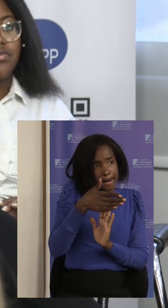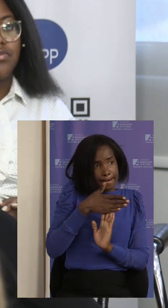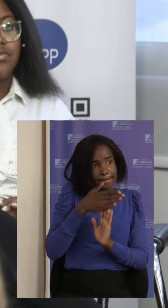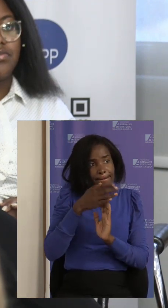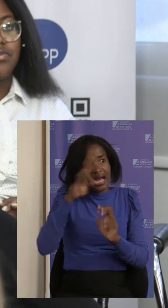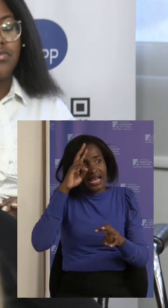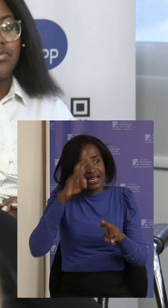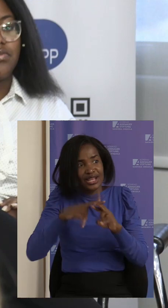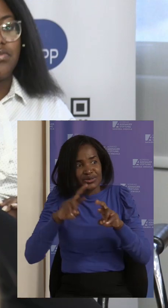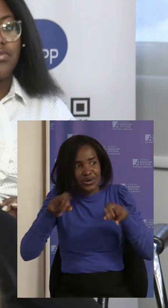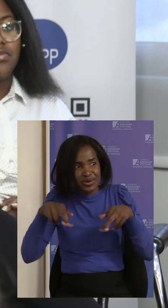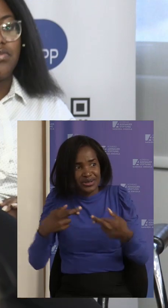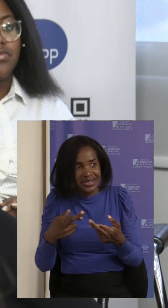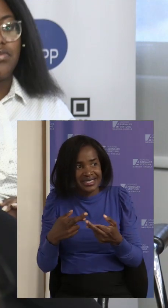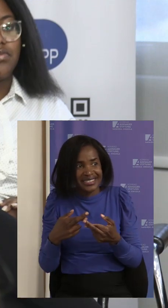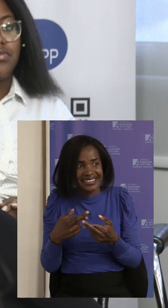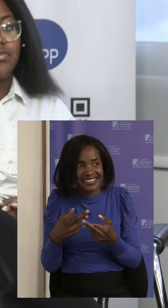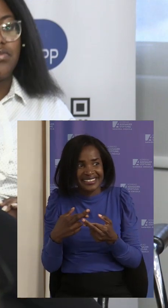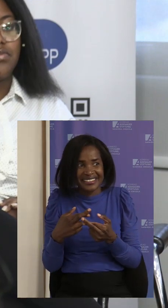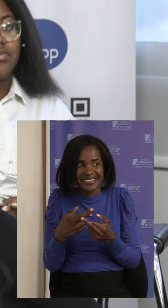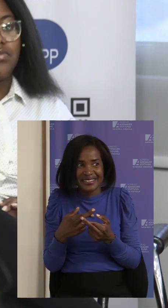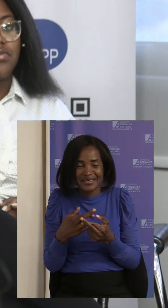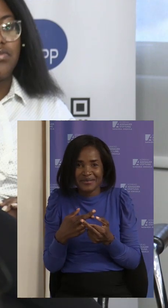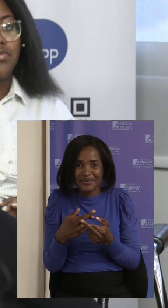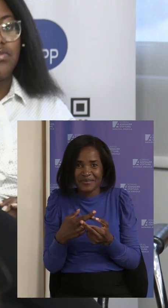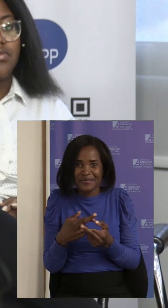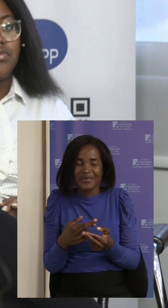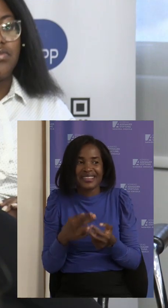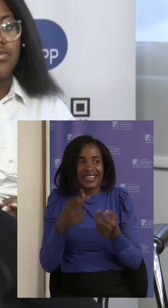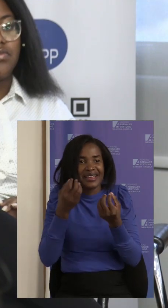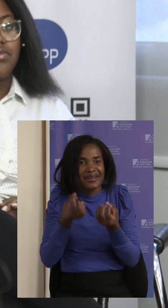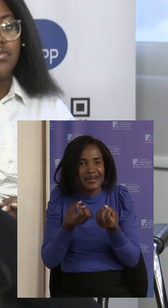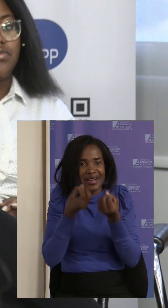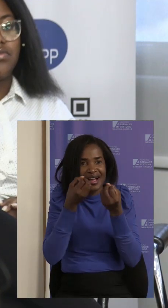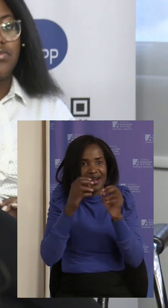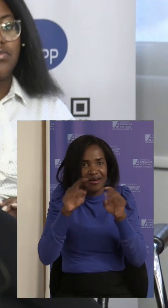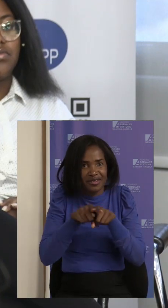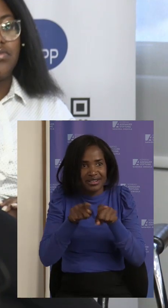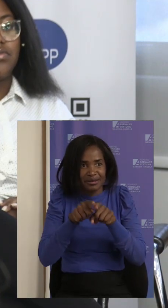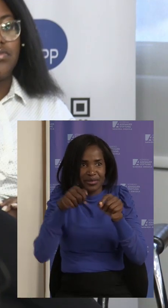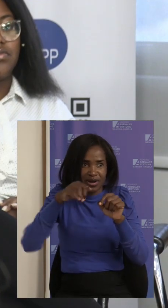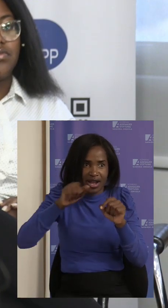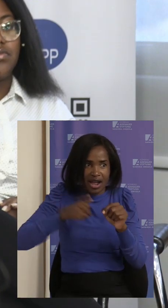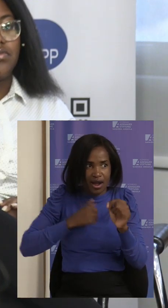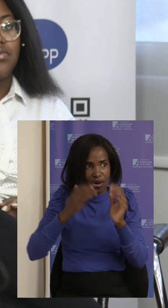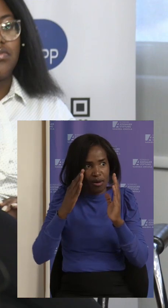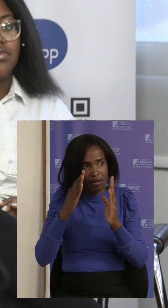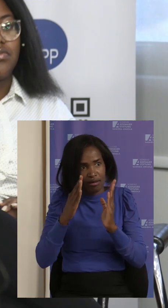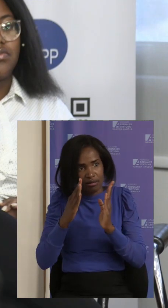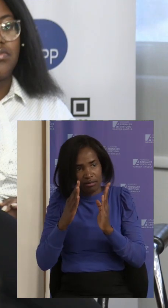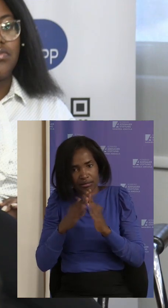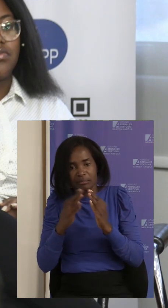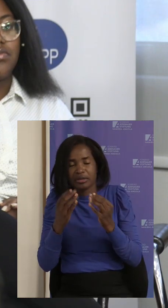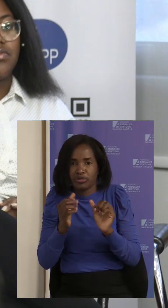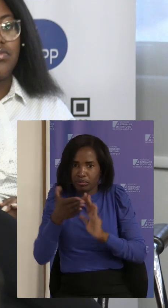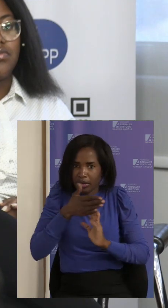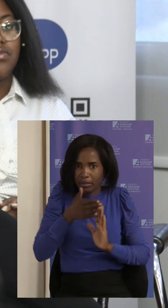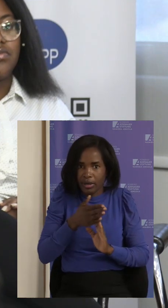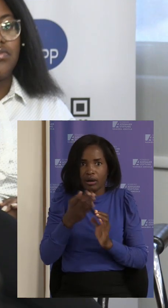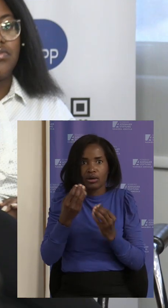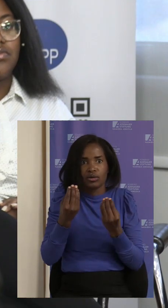natural resources and environment, preserving the globe, our home, for generations to come, would only